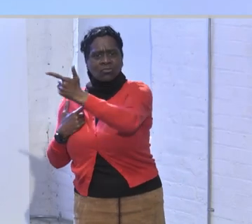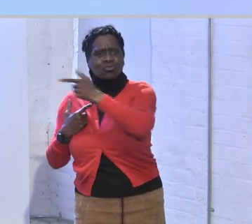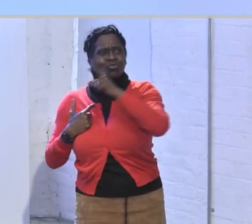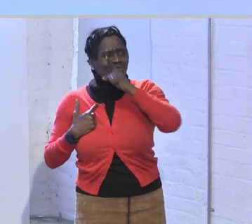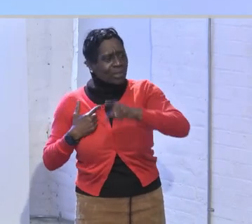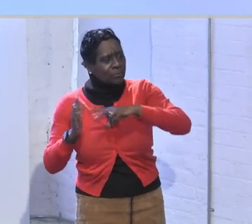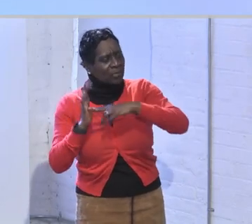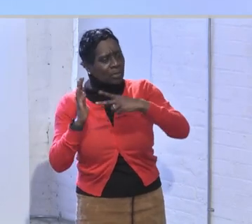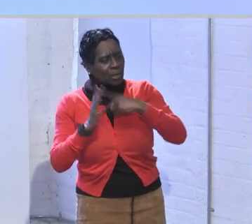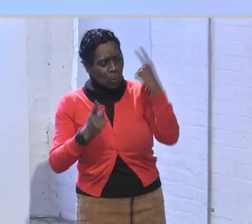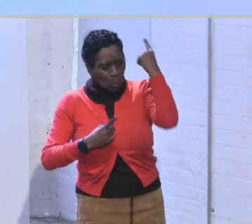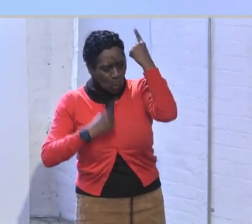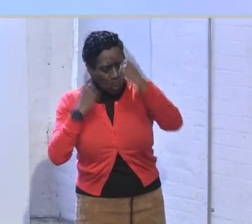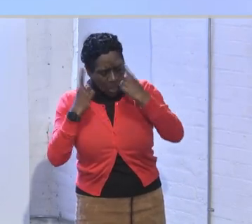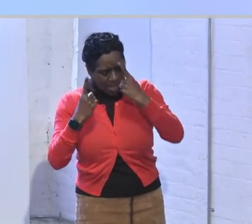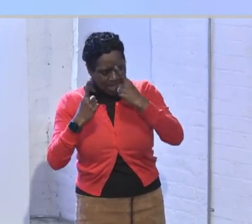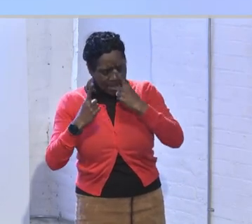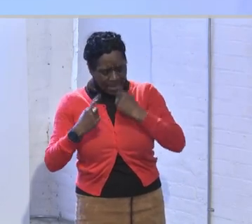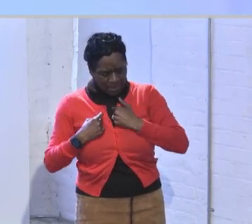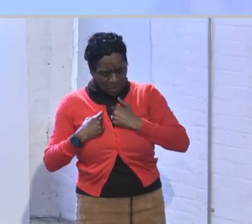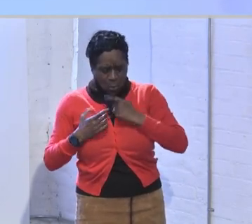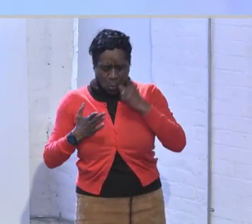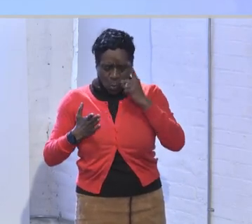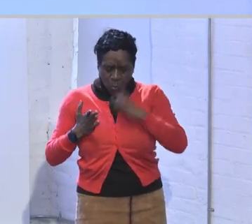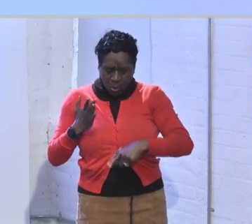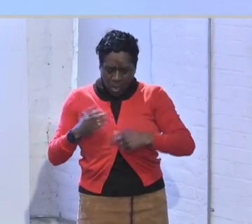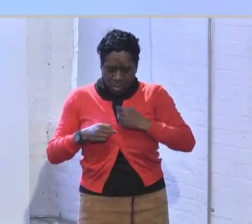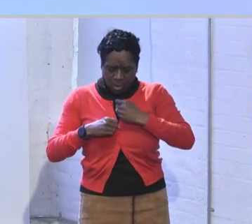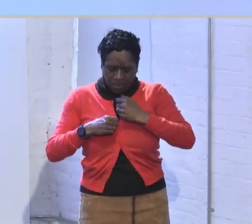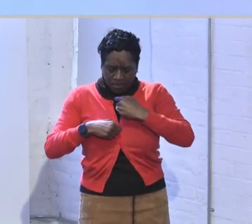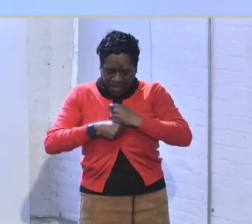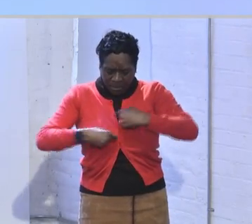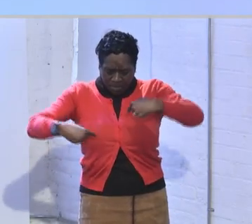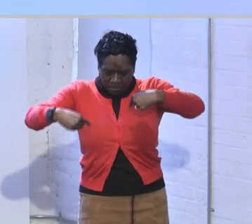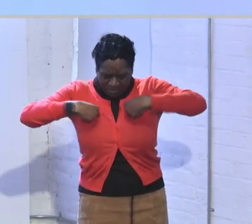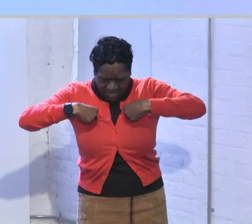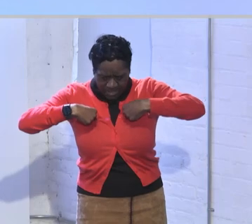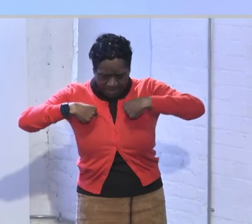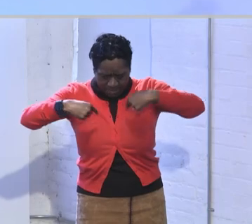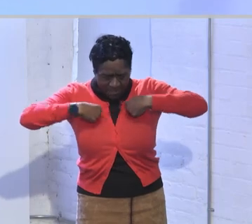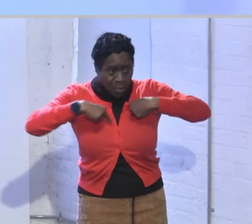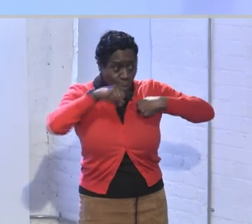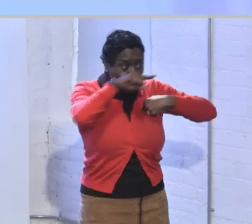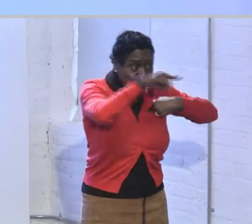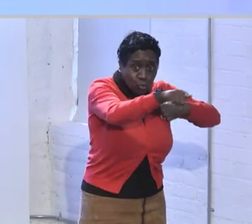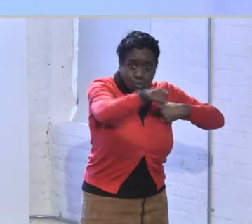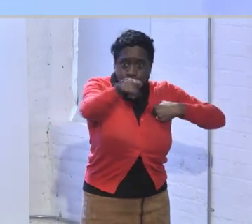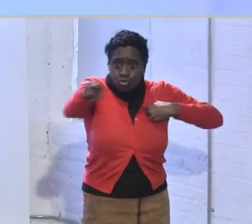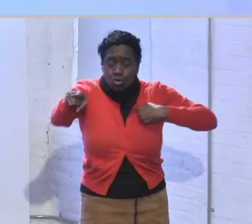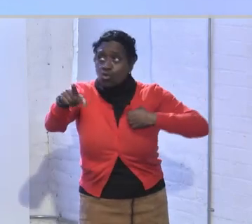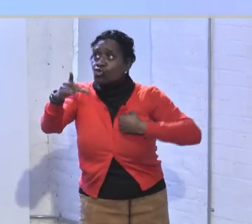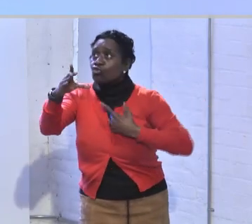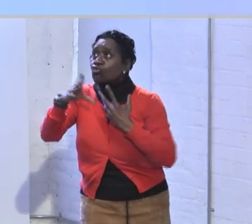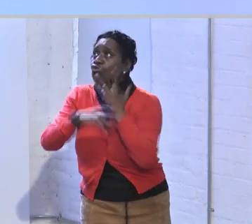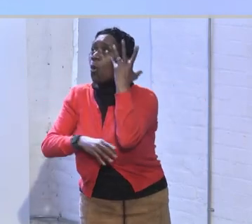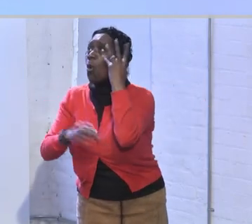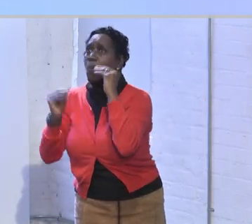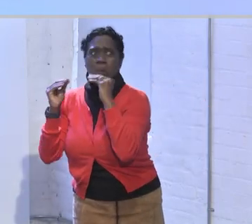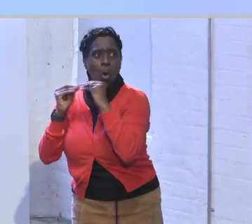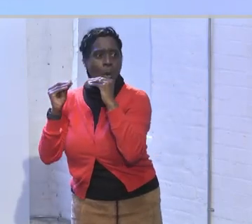purposefully wonder about this and ask about this. What causes you personally, you, to grow in your love for